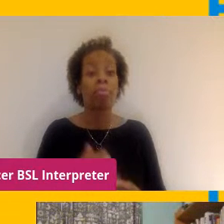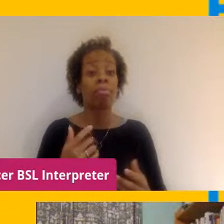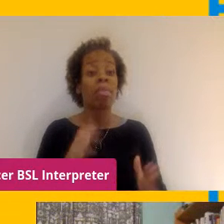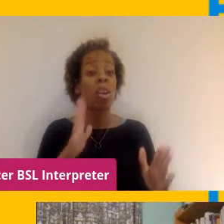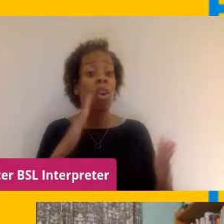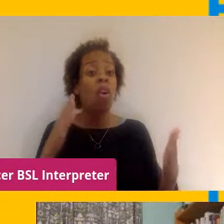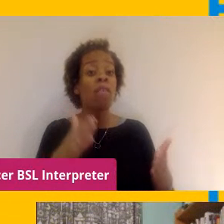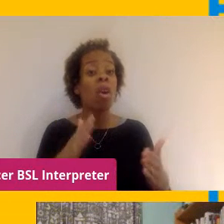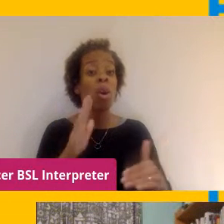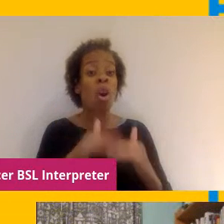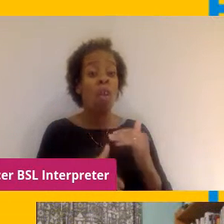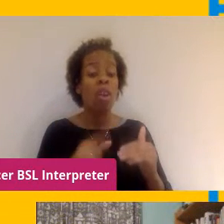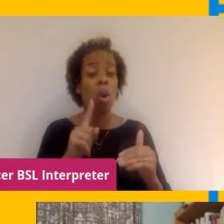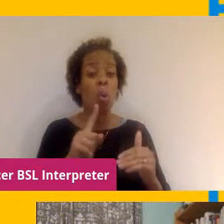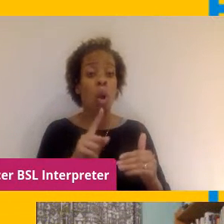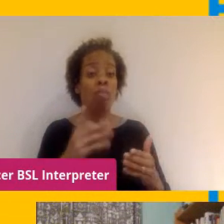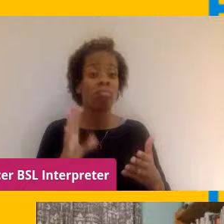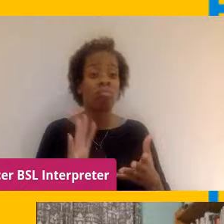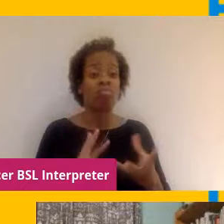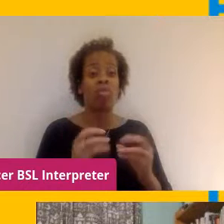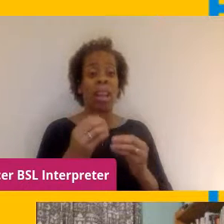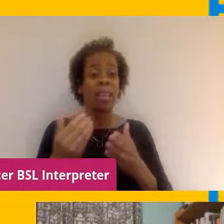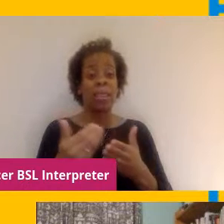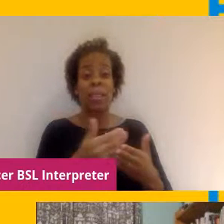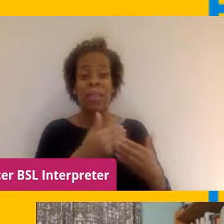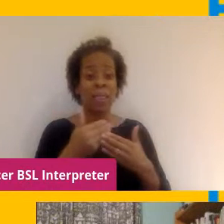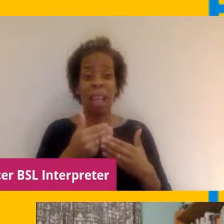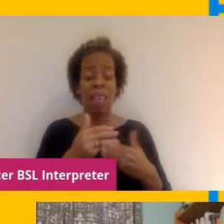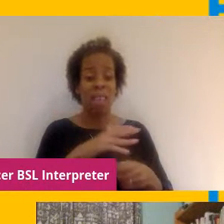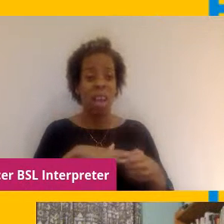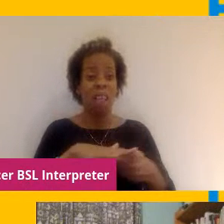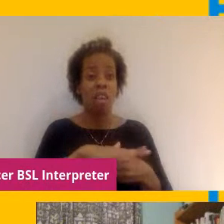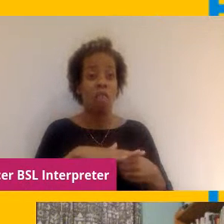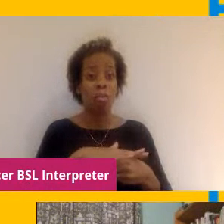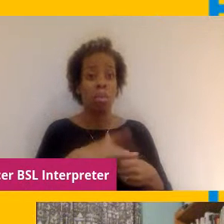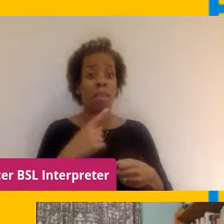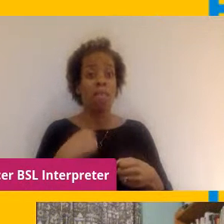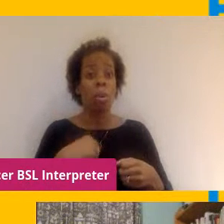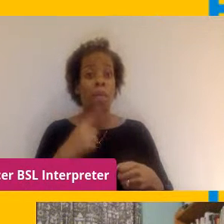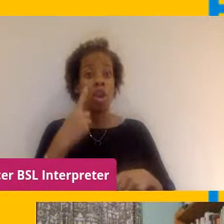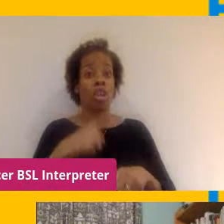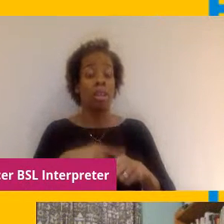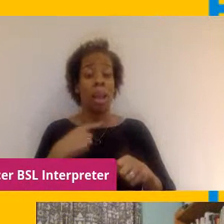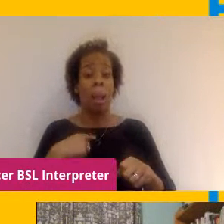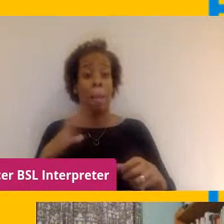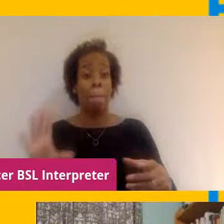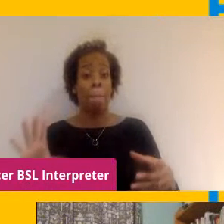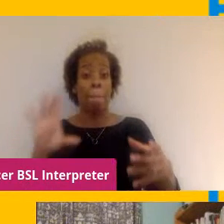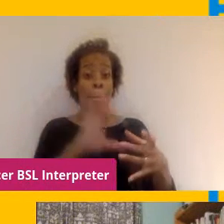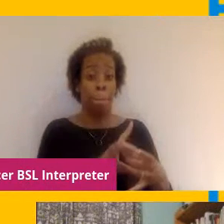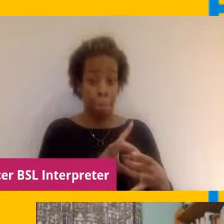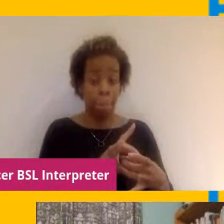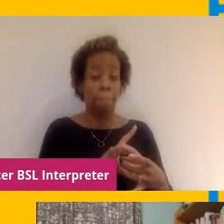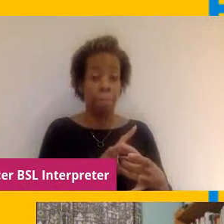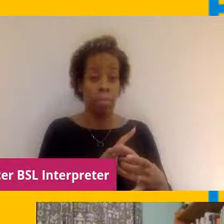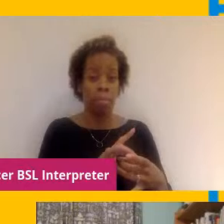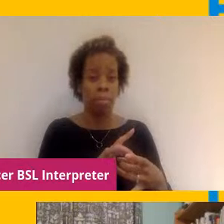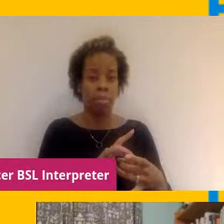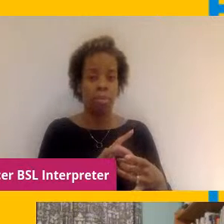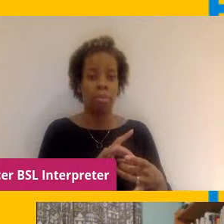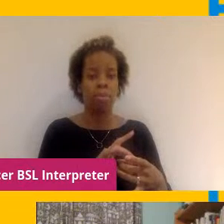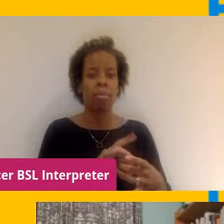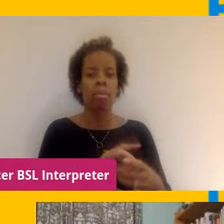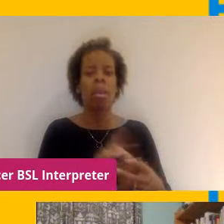to create safe buildings when the staff first came back on site, rather than checking that they remain safe. And wanting to ensure